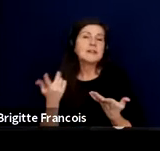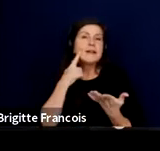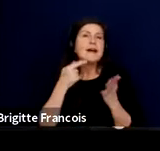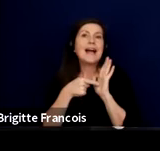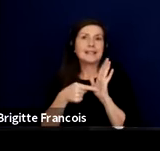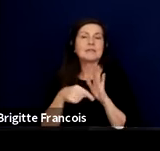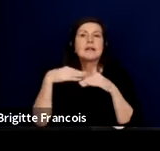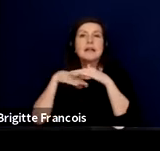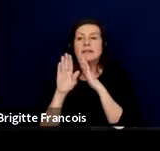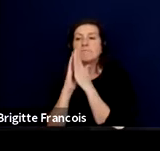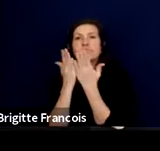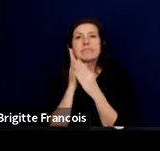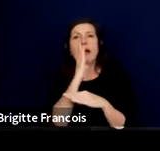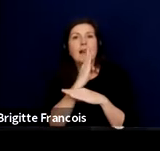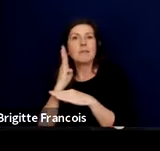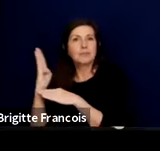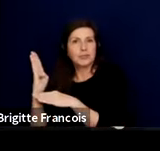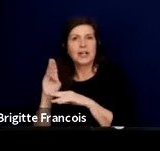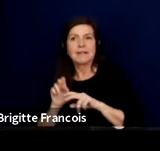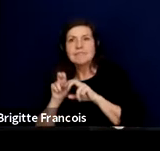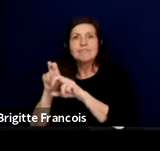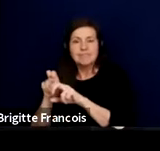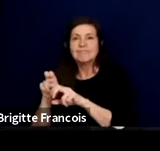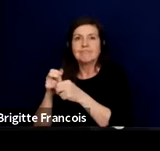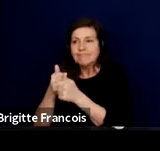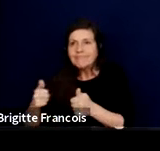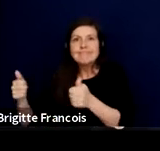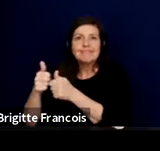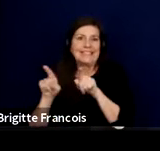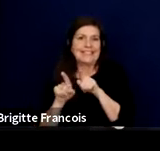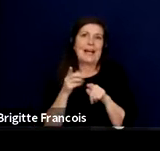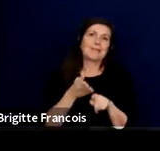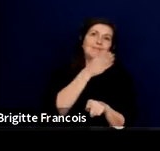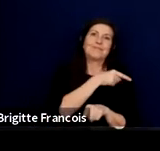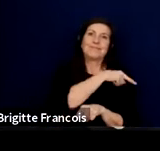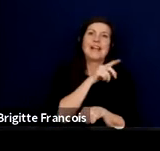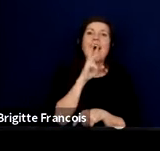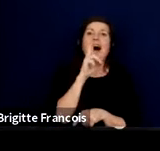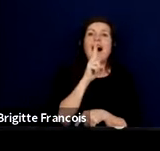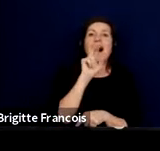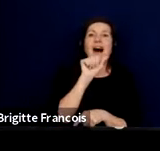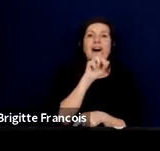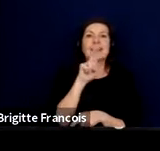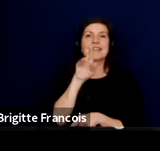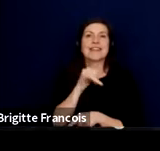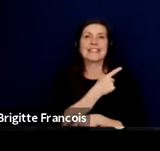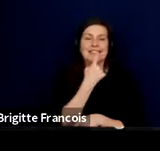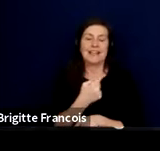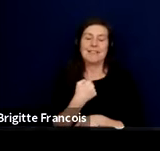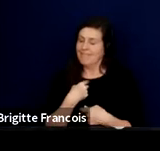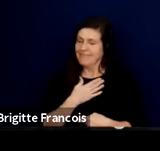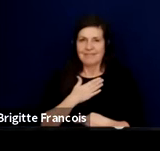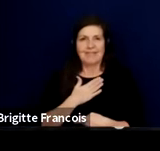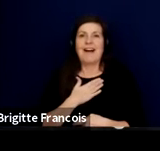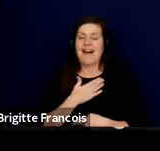in libraries. And this is one thing also Harry mentioned. And I like the idea of a library as